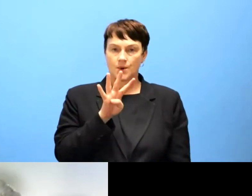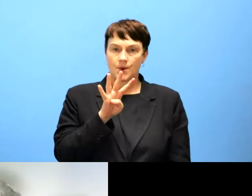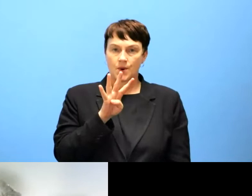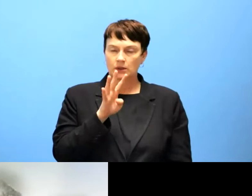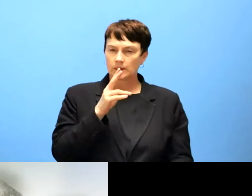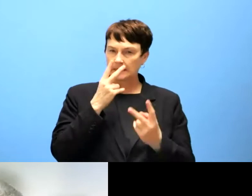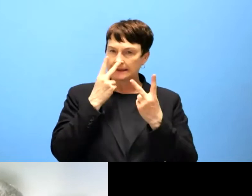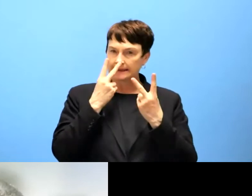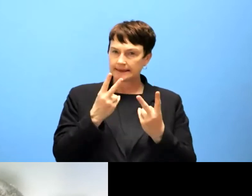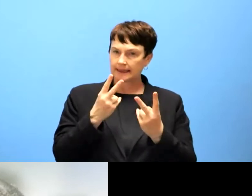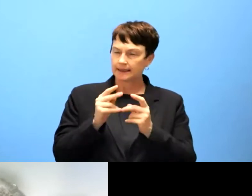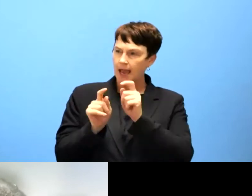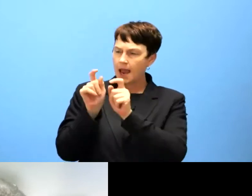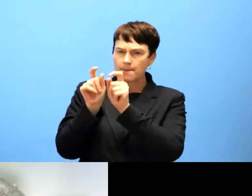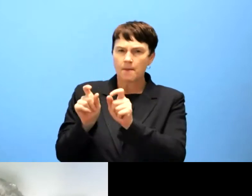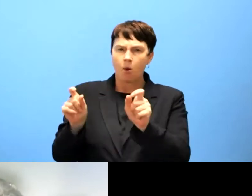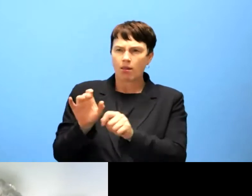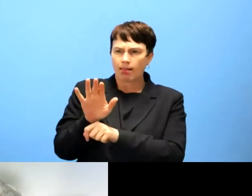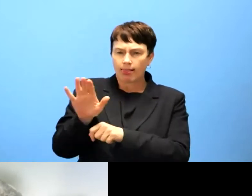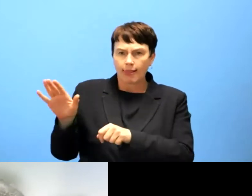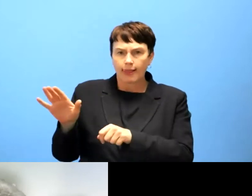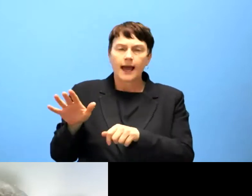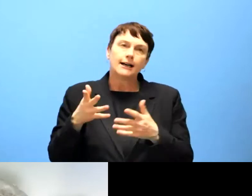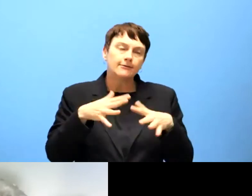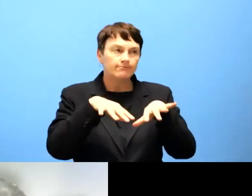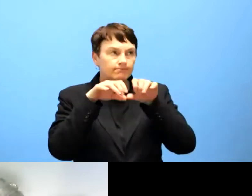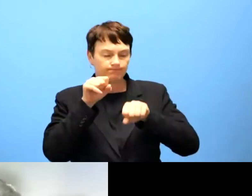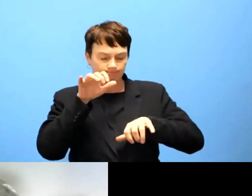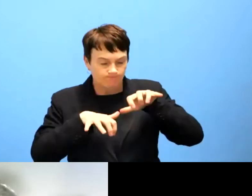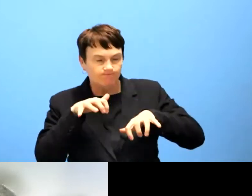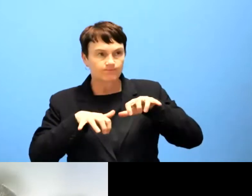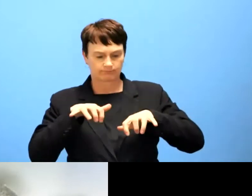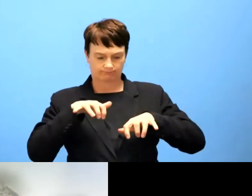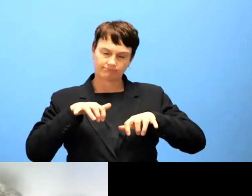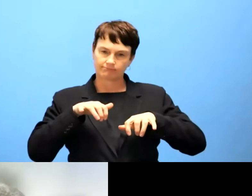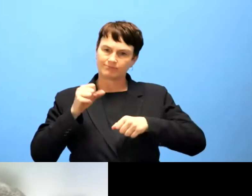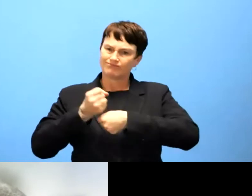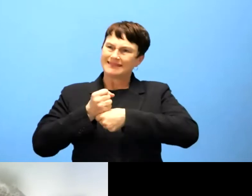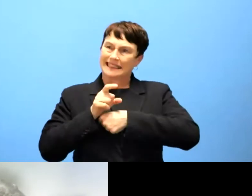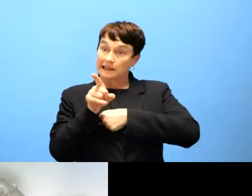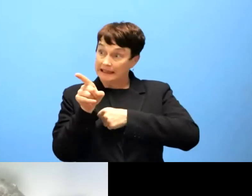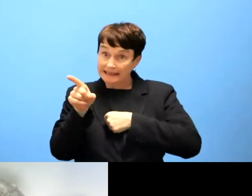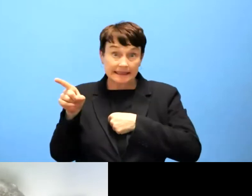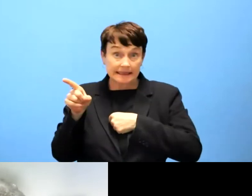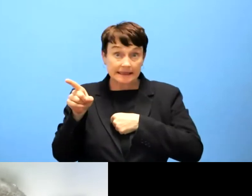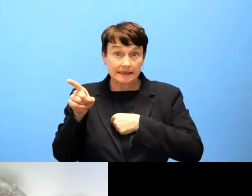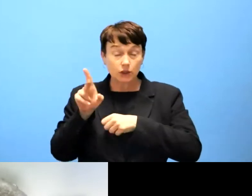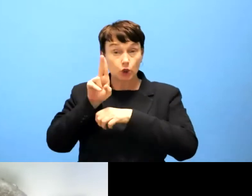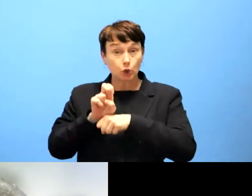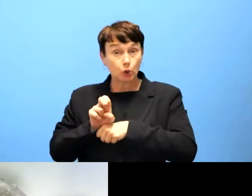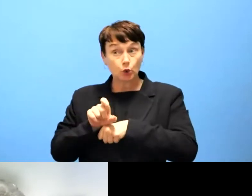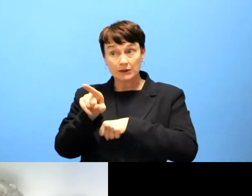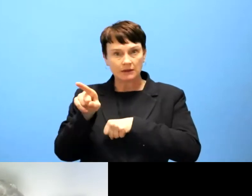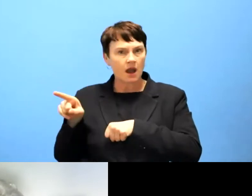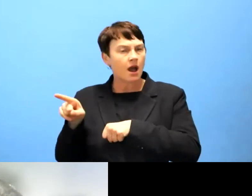And I think my very last sentence, we should also keep in mind that this is